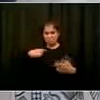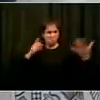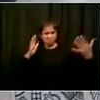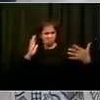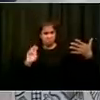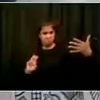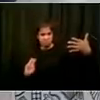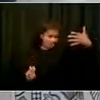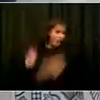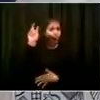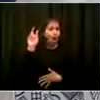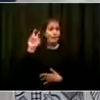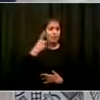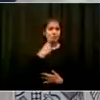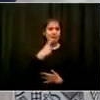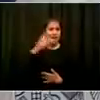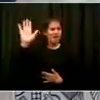big impact.